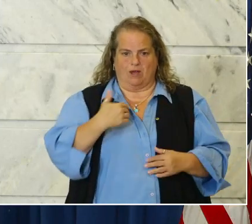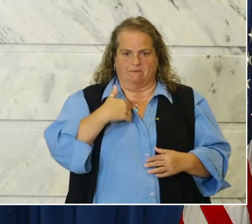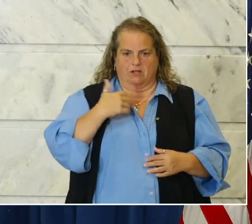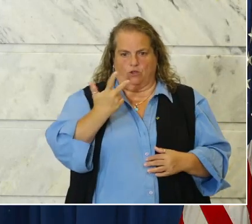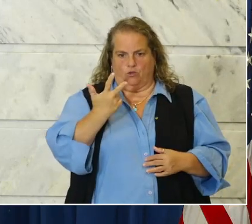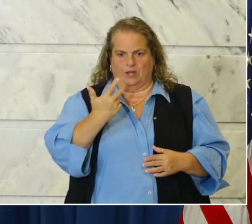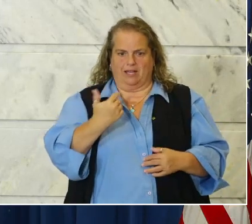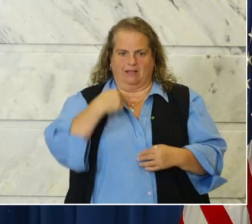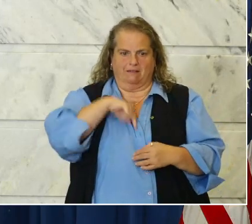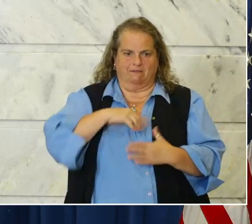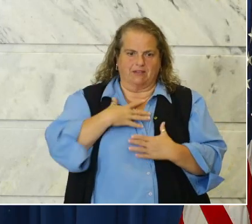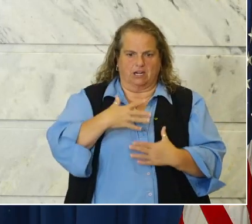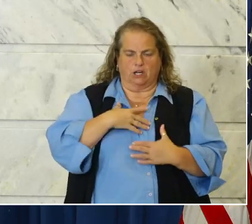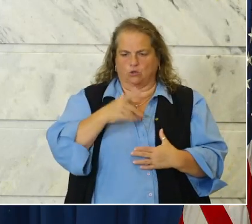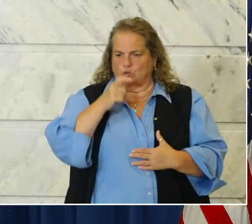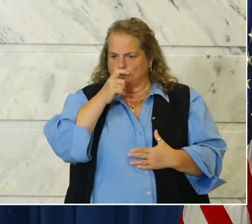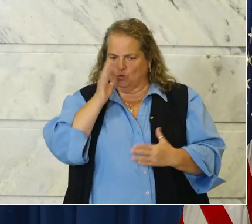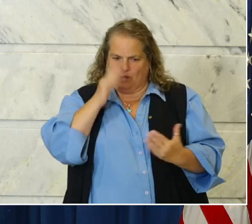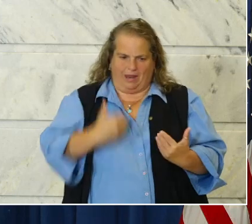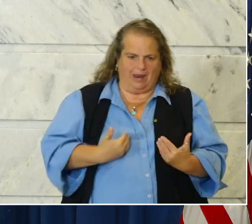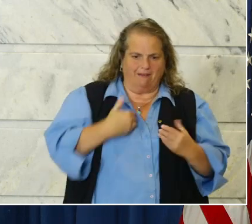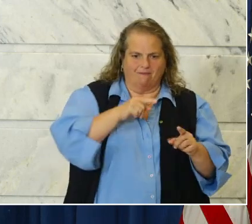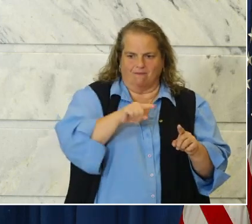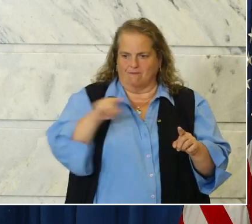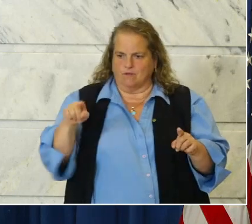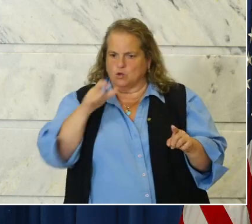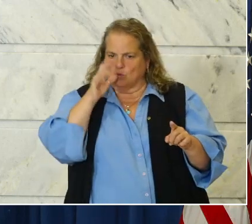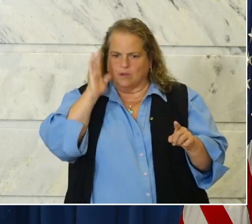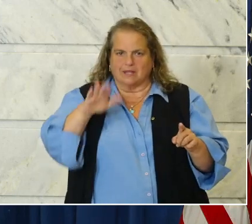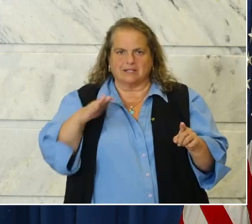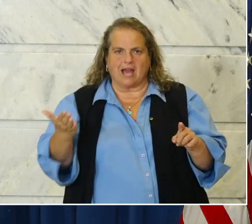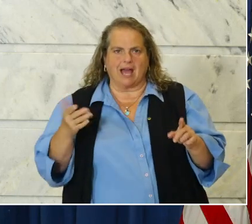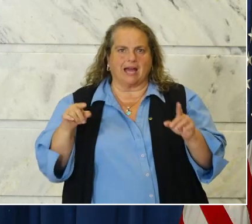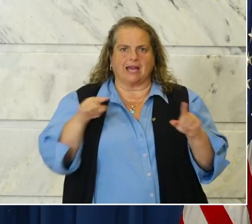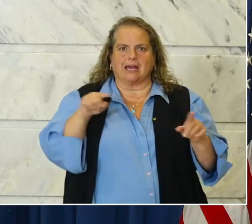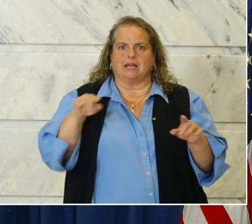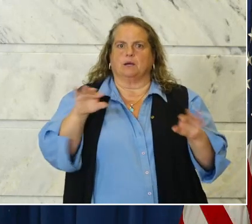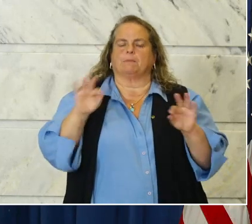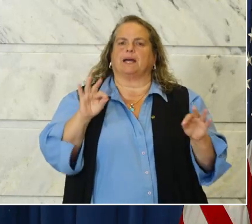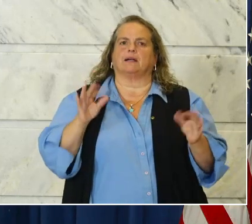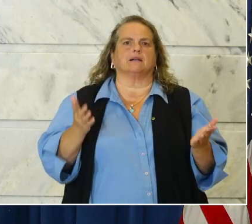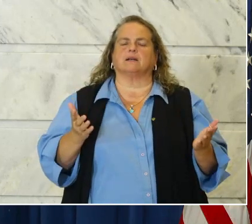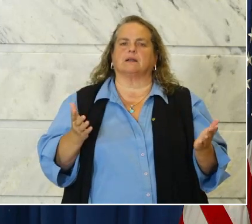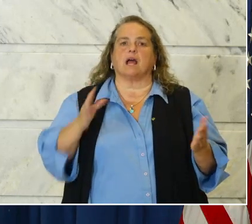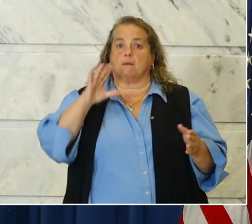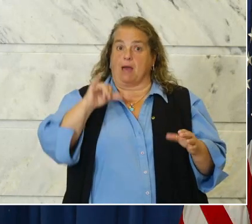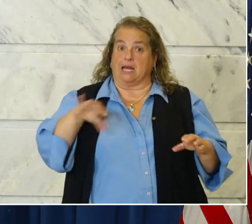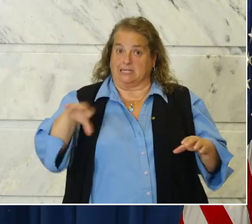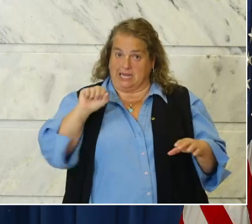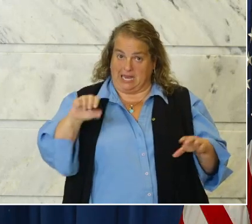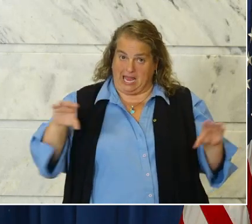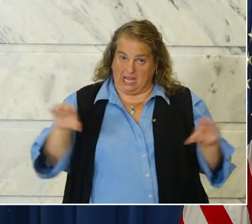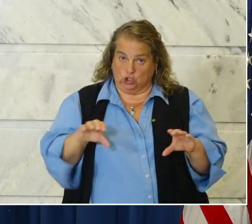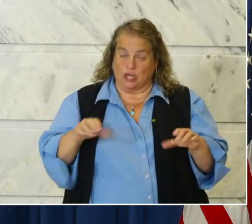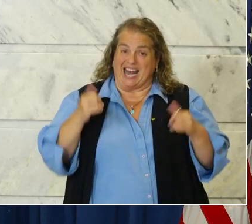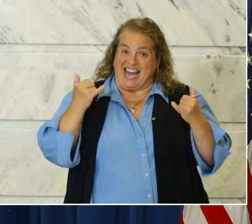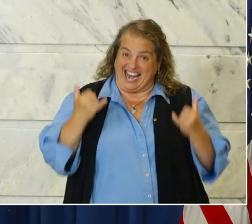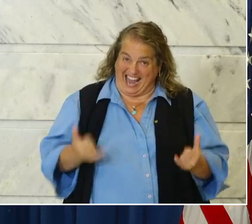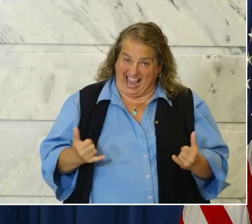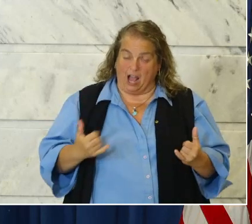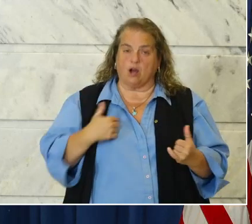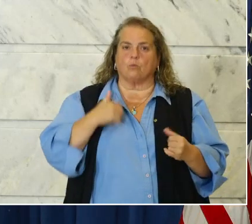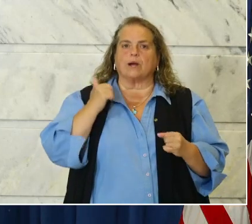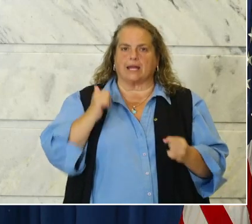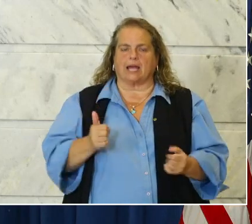in possibly who lives and who dies. By taking action right now, we can keep all of that from